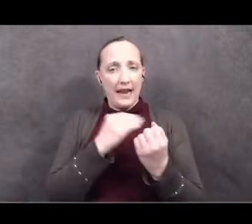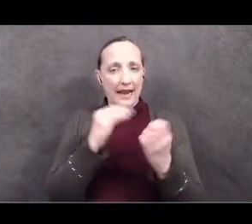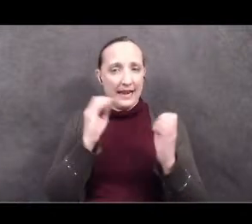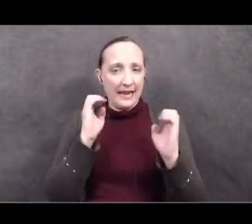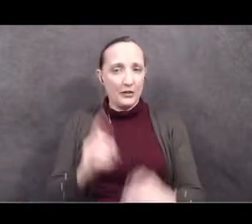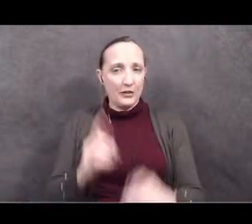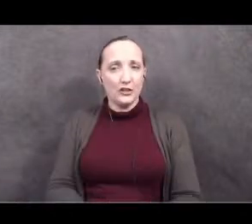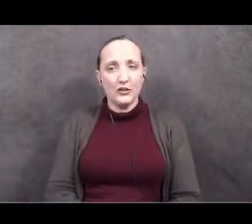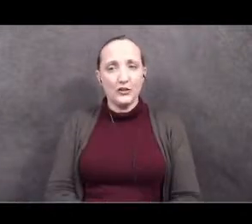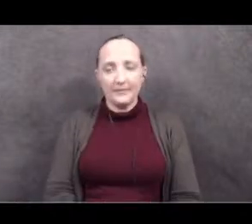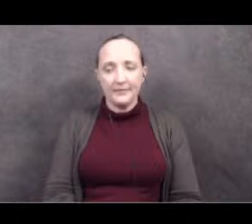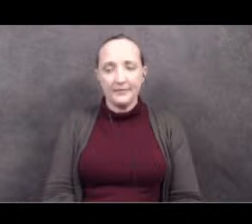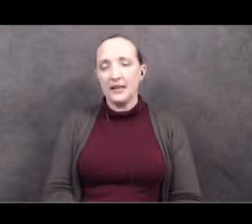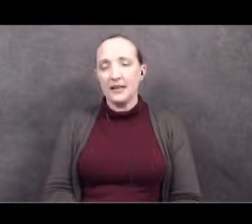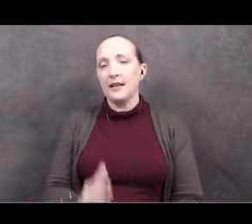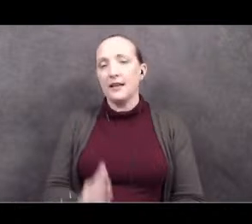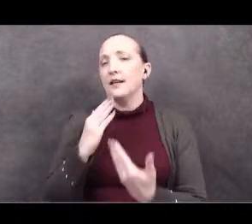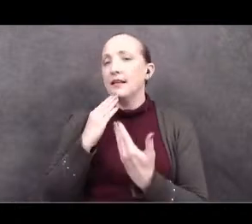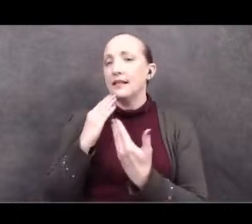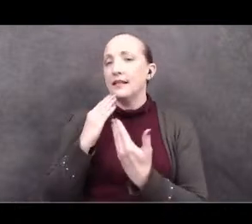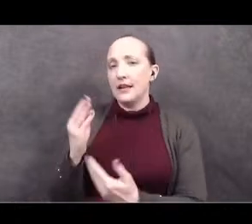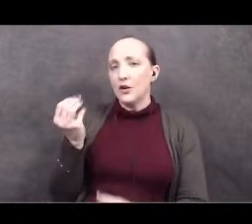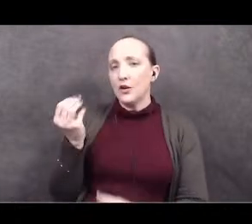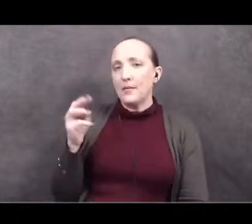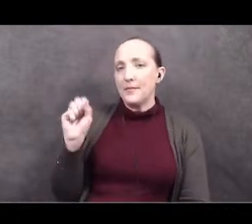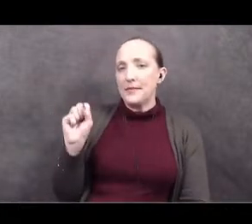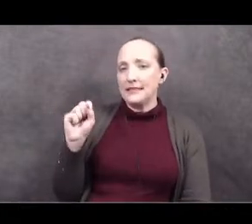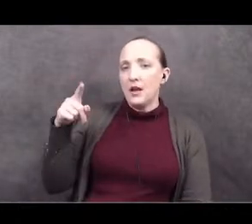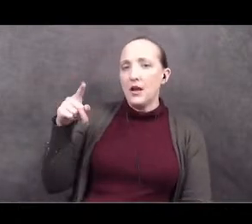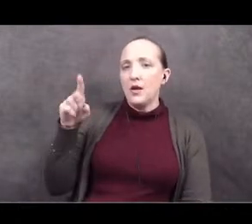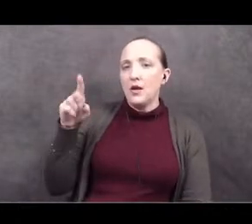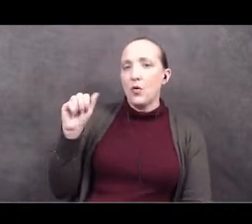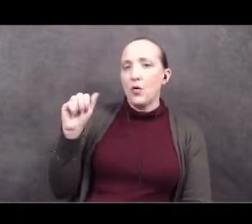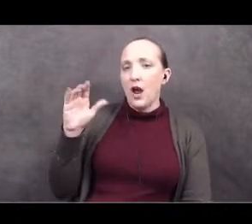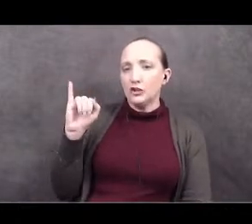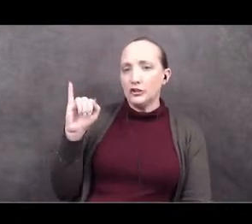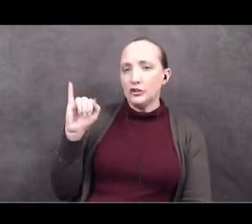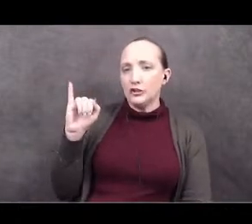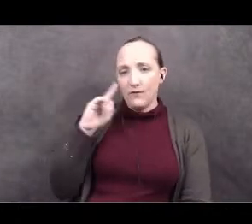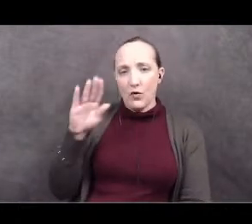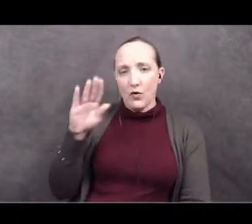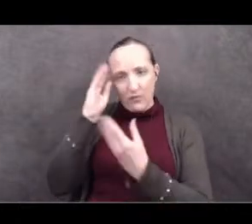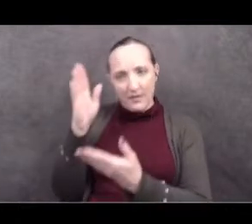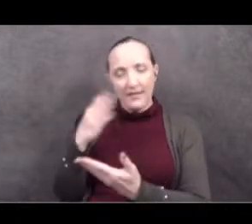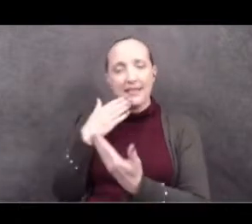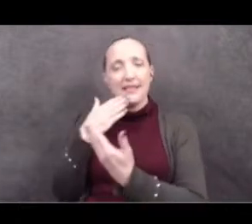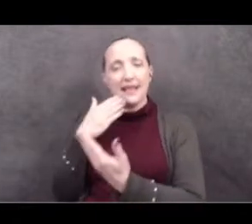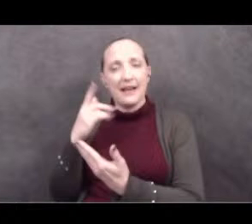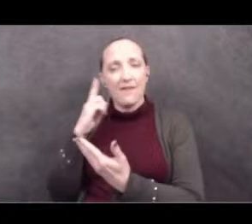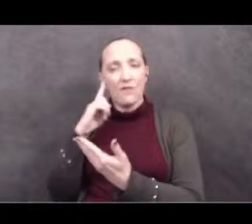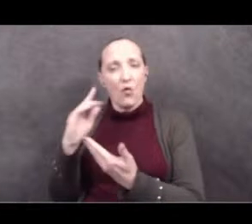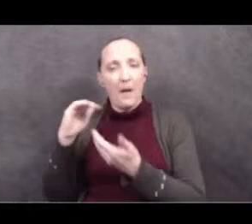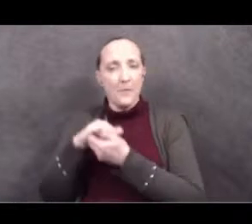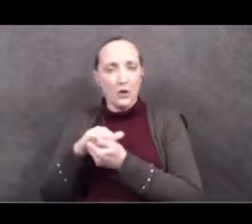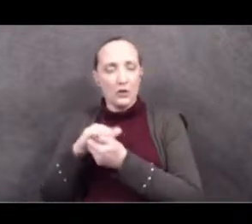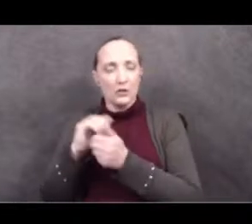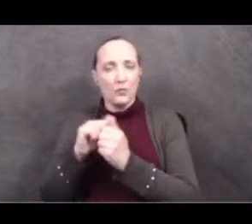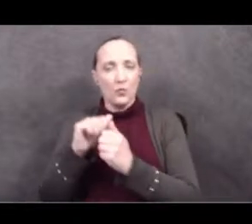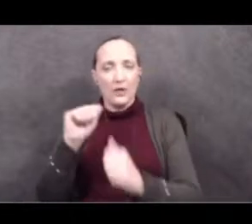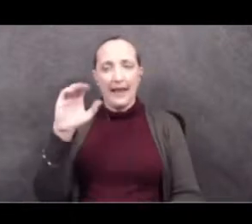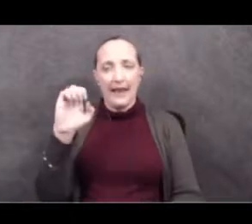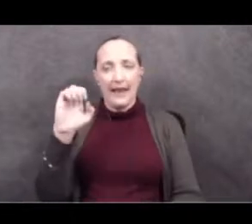dedication thank you Mrs PRI for the update we appreciate your feedback and again as always uh the partnership with Ace and our